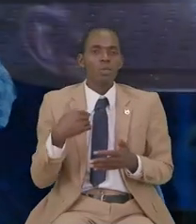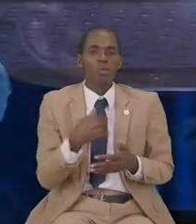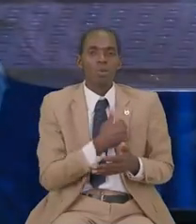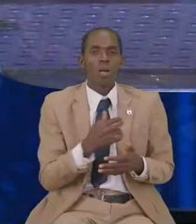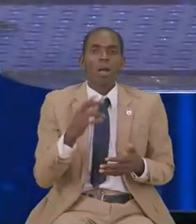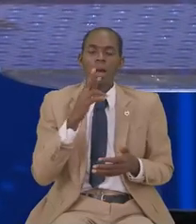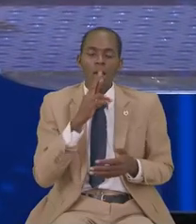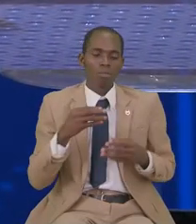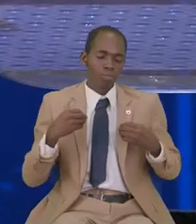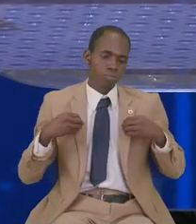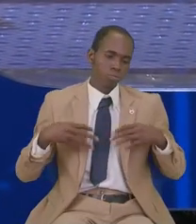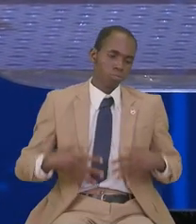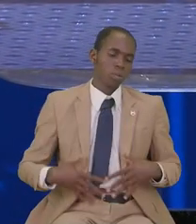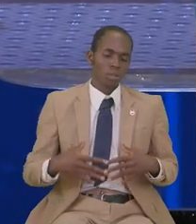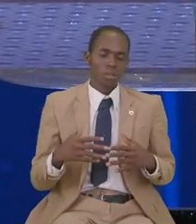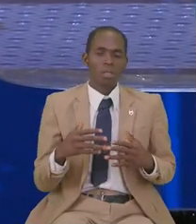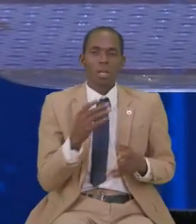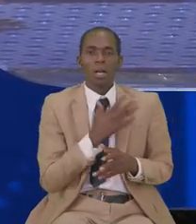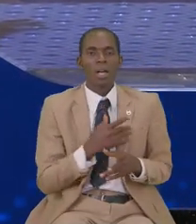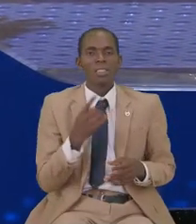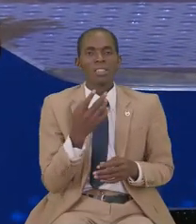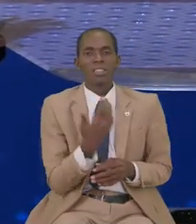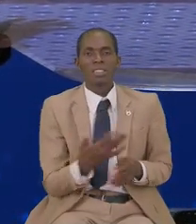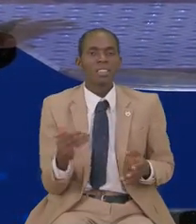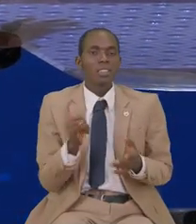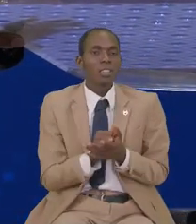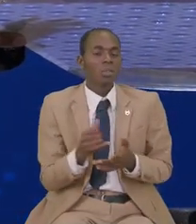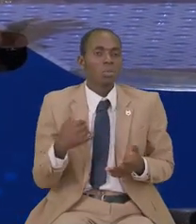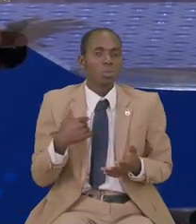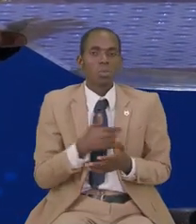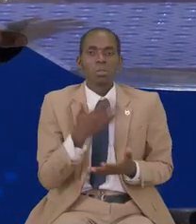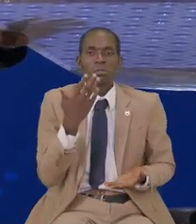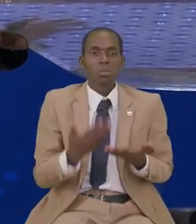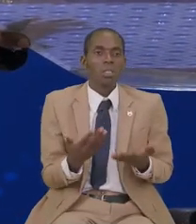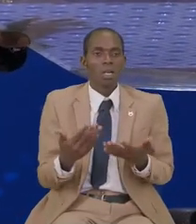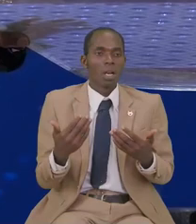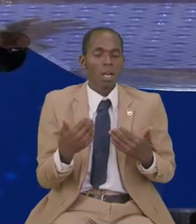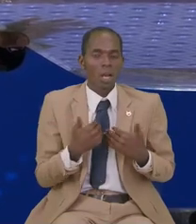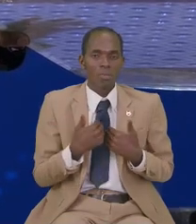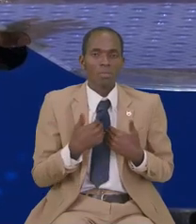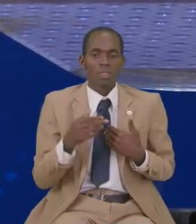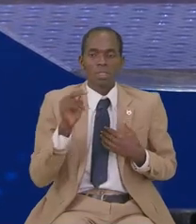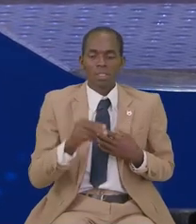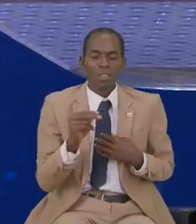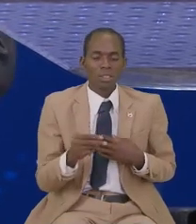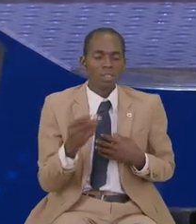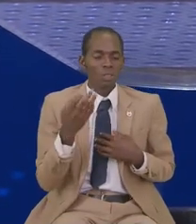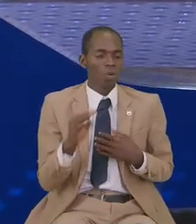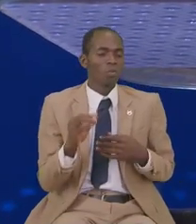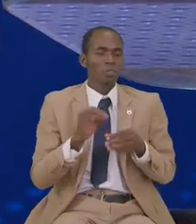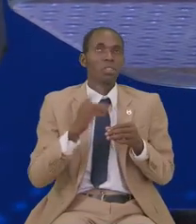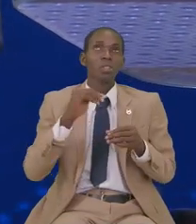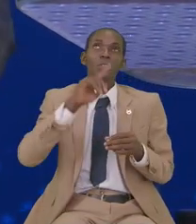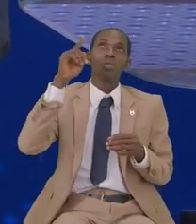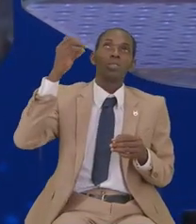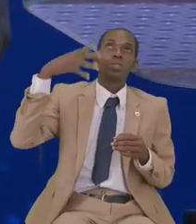are perplexed. And it says the things that will be happening to the sun, things that will be happening to the moon, and the distress